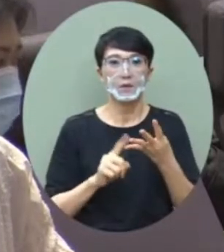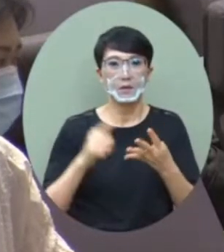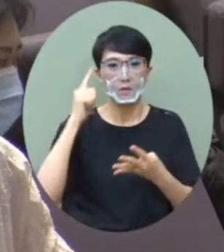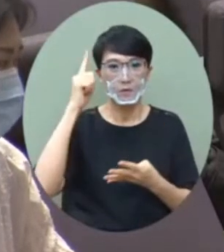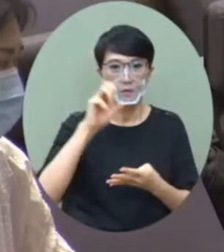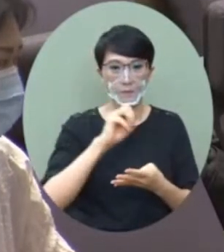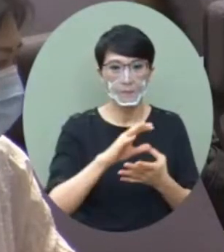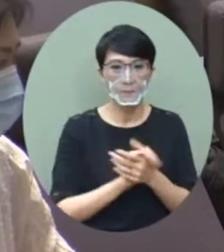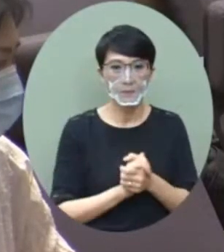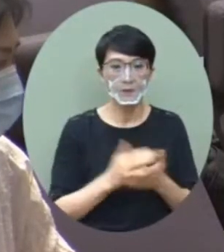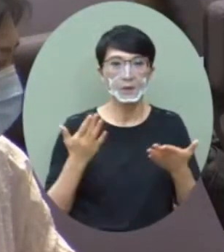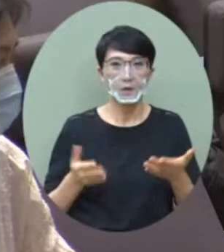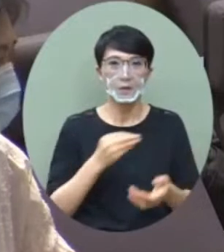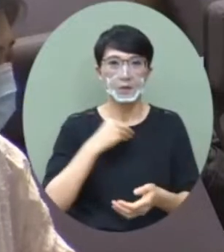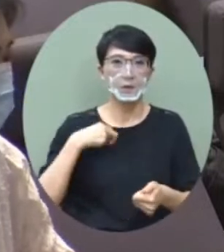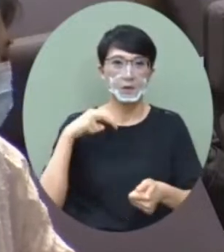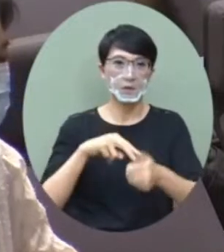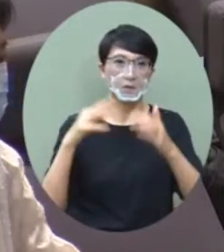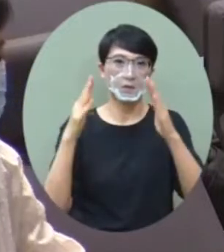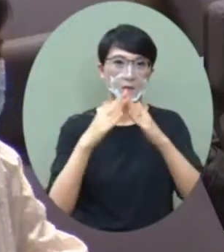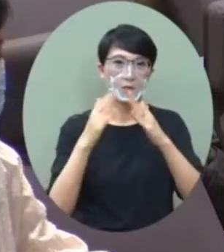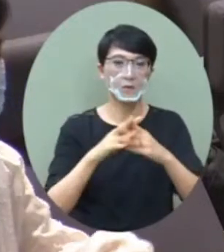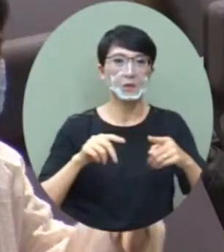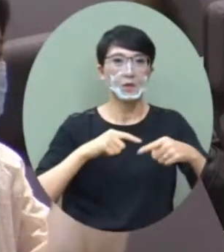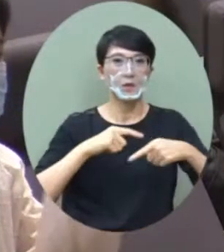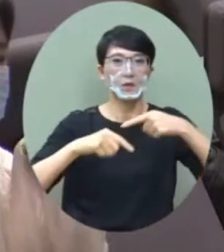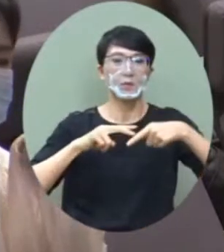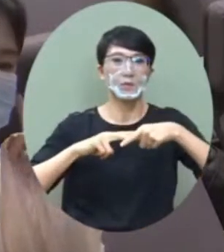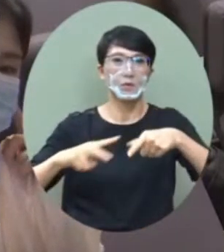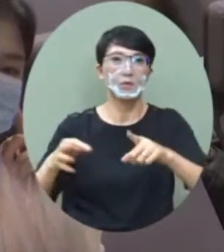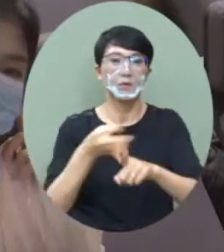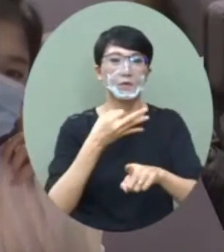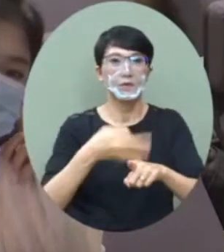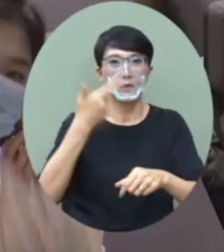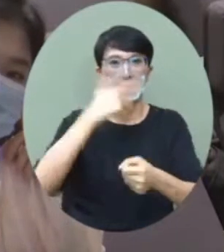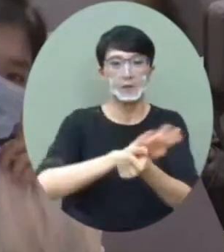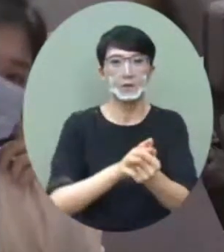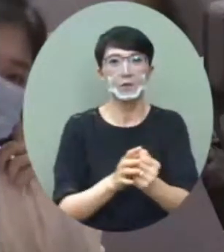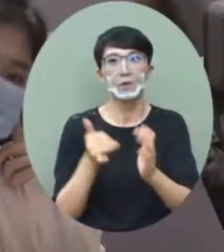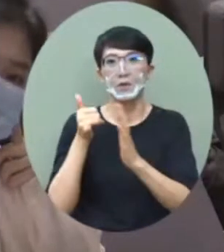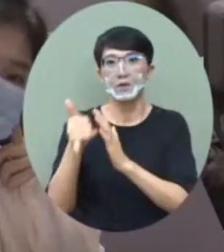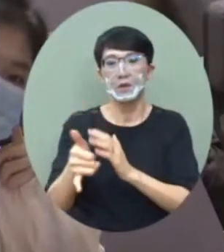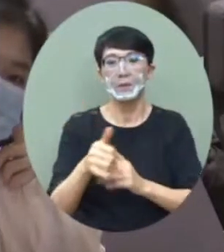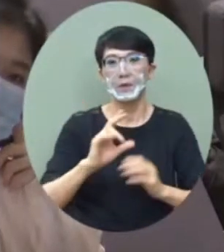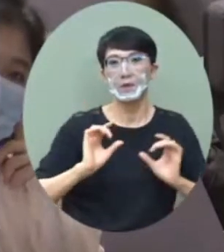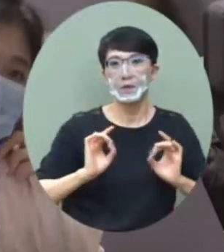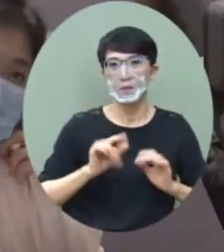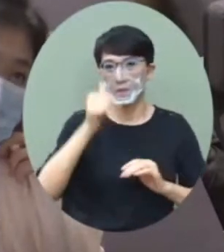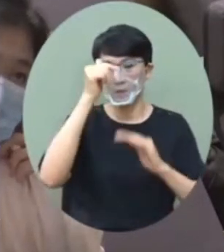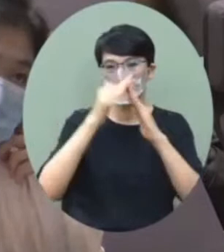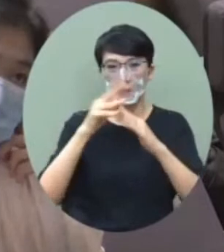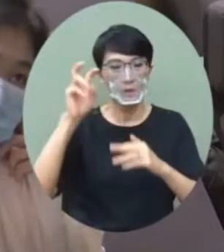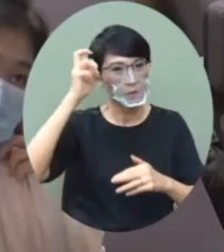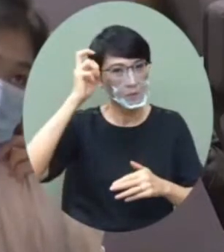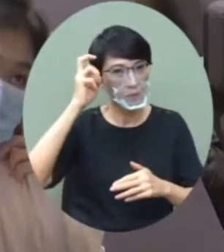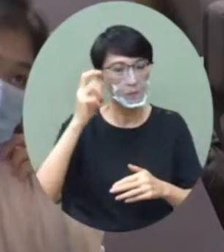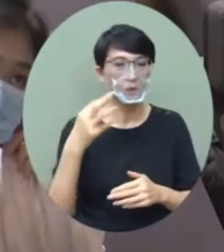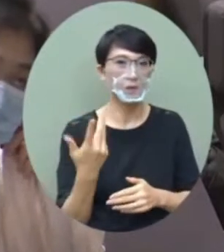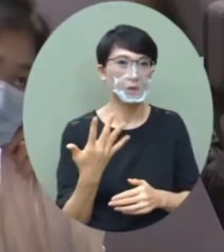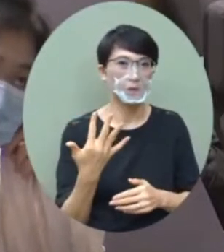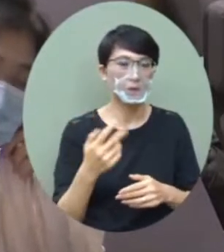would there be any repercussions on the assessment on patient's situation or conditions? How many